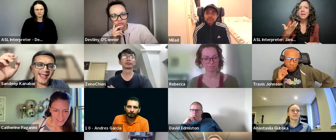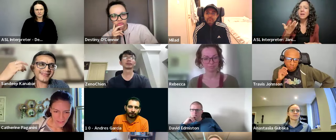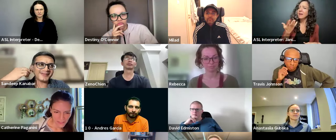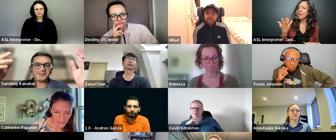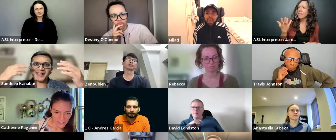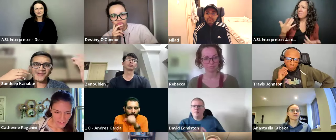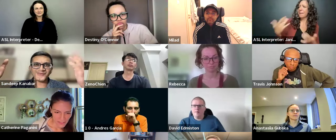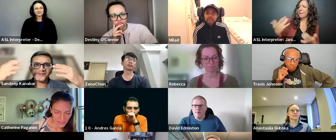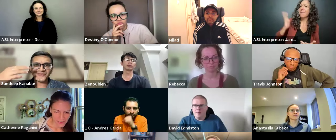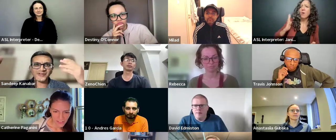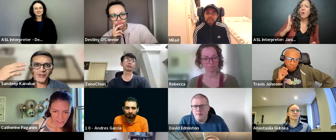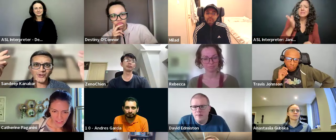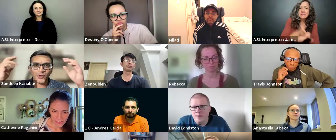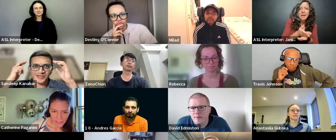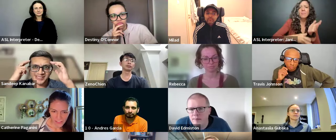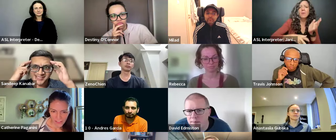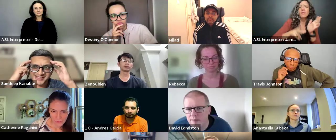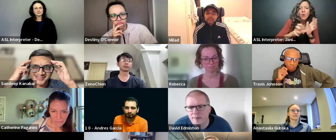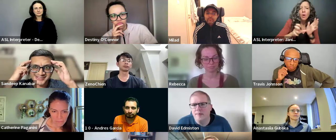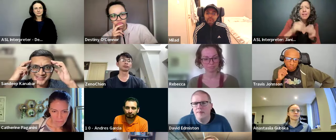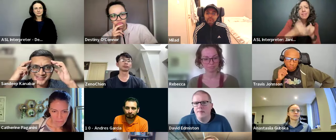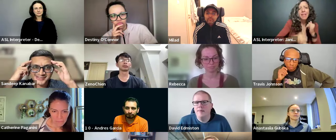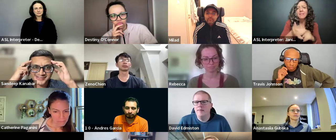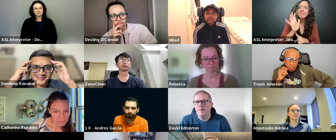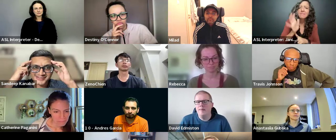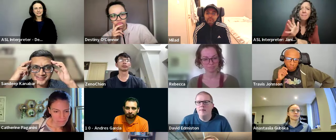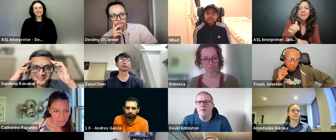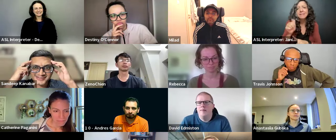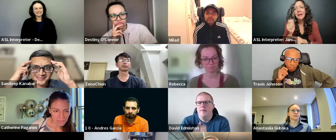recording and then people have very free flowing conversations.